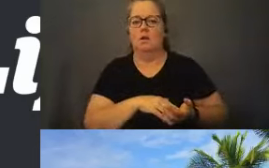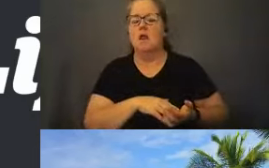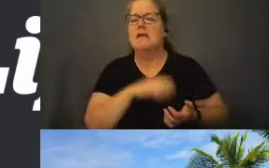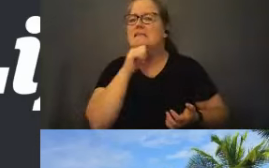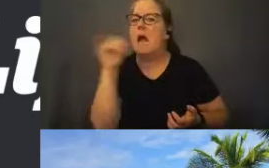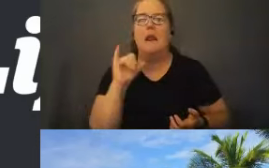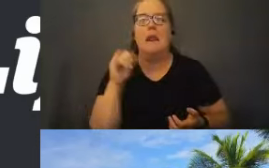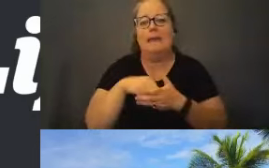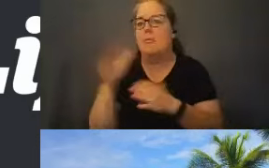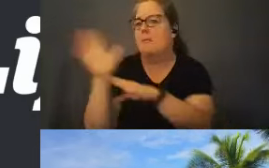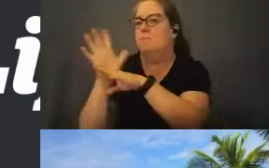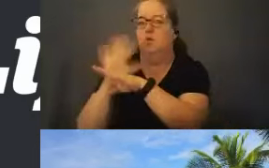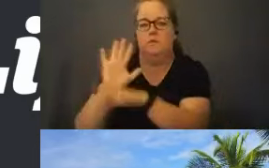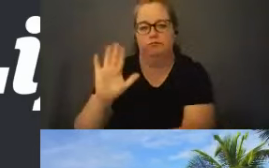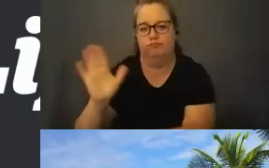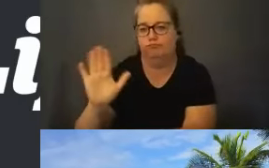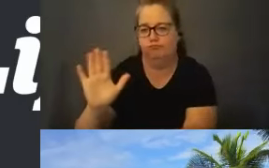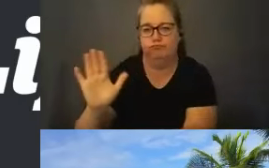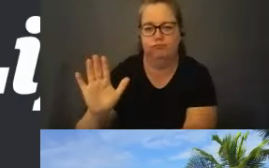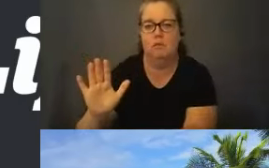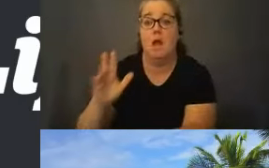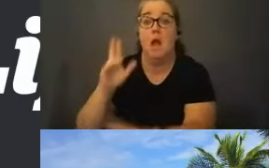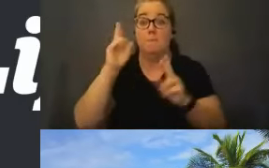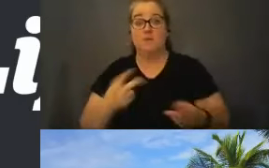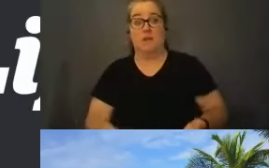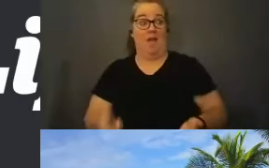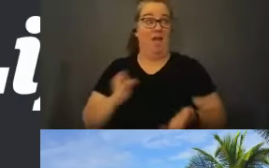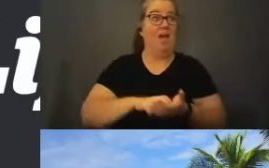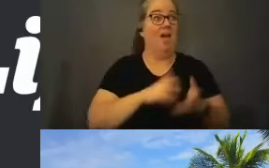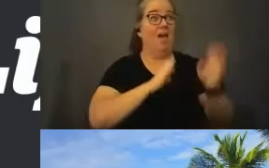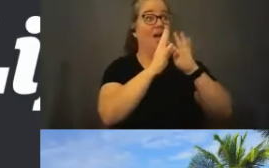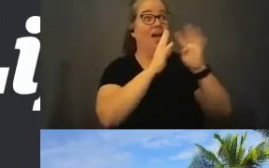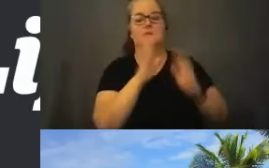movies where somebody just sits up and starts talking to you.